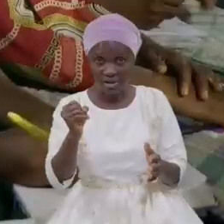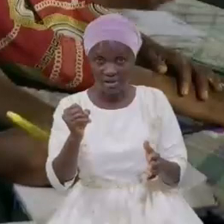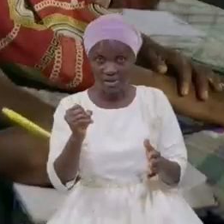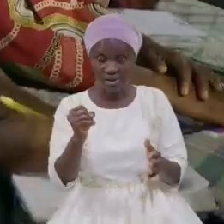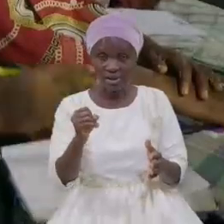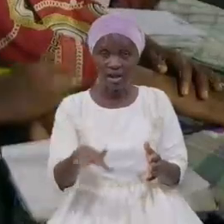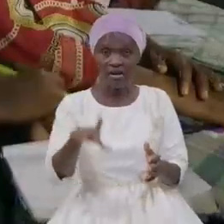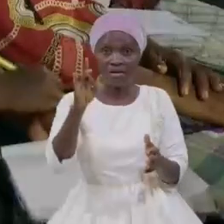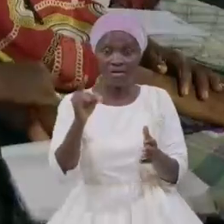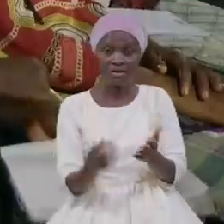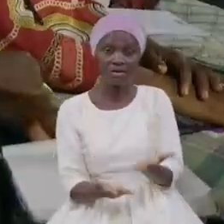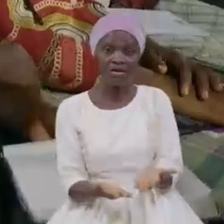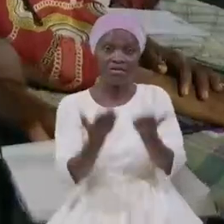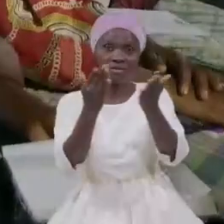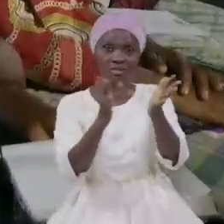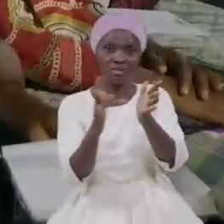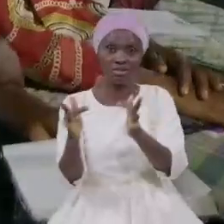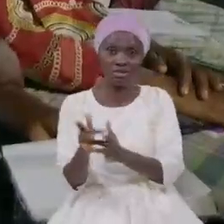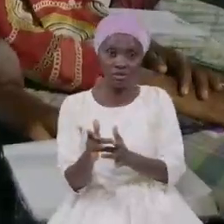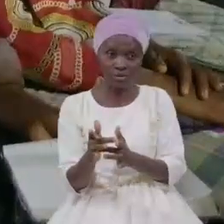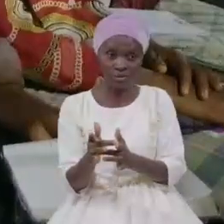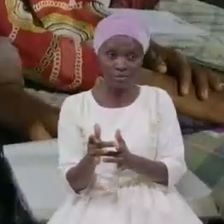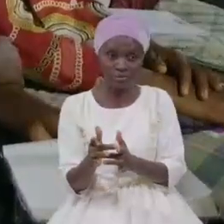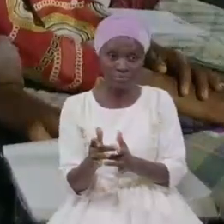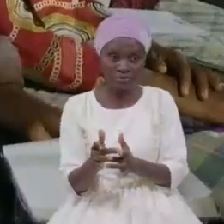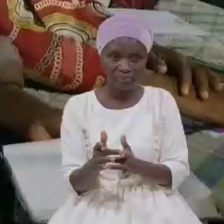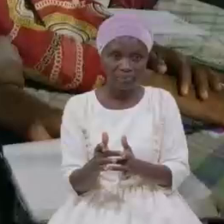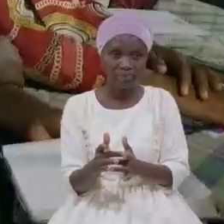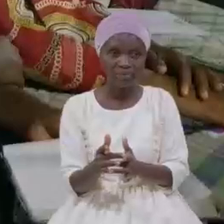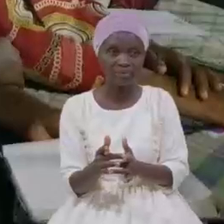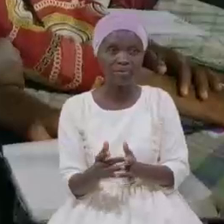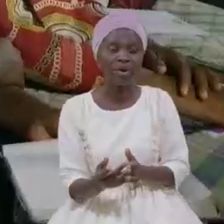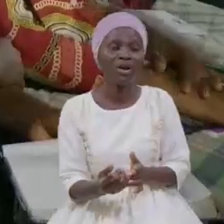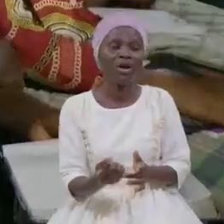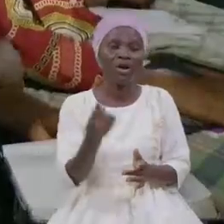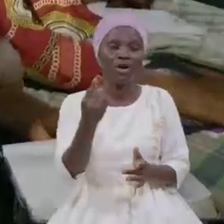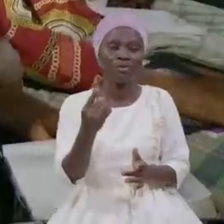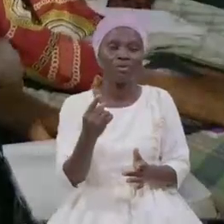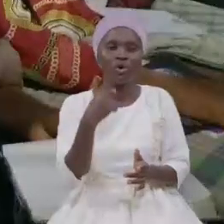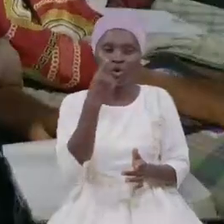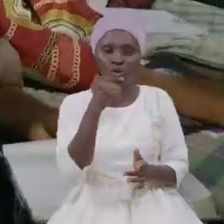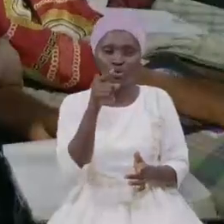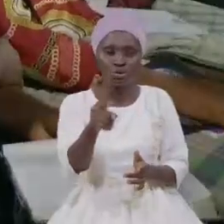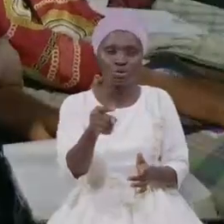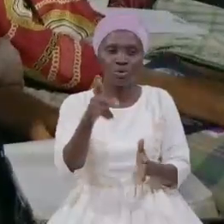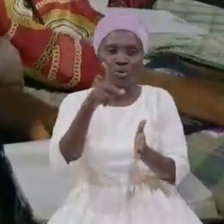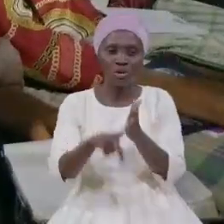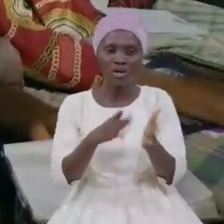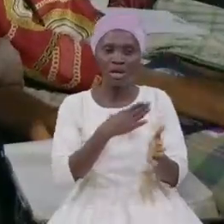slew and hanged on a tree. The Jews did